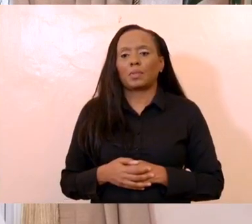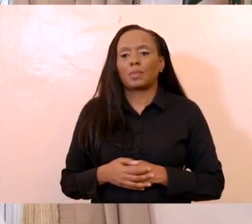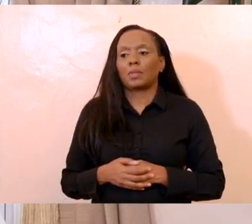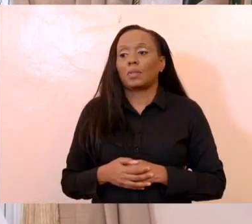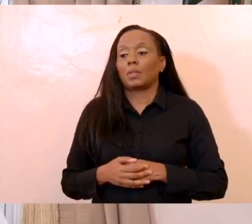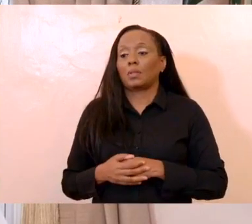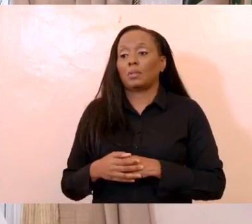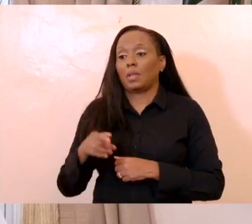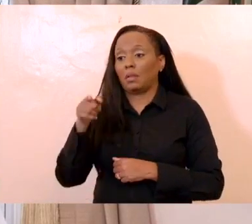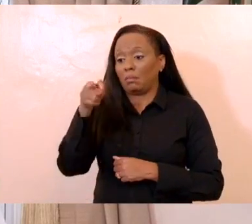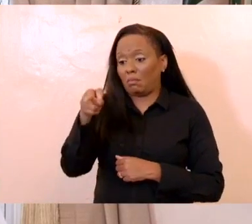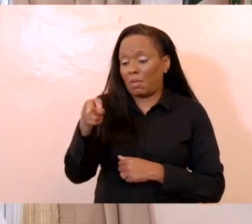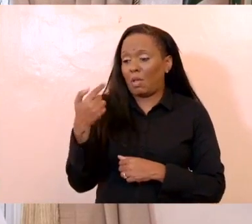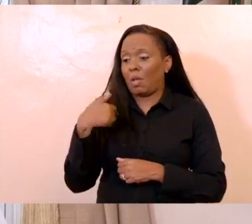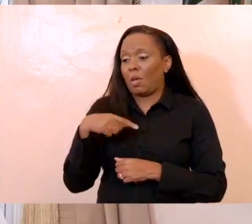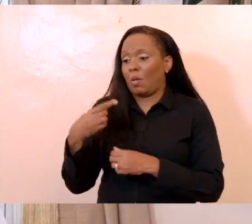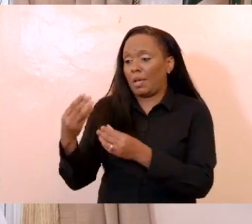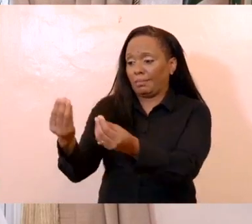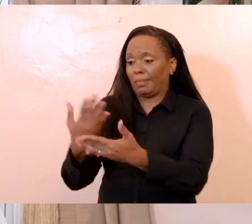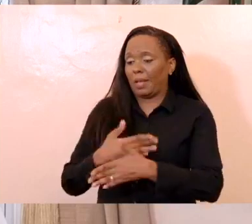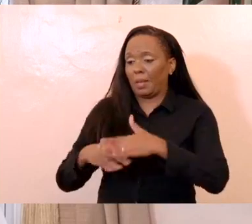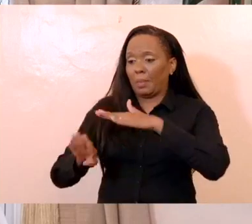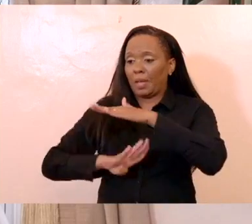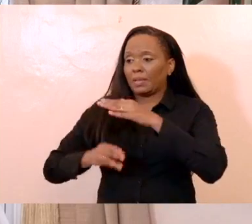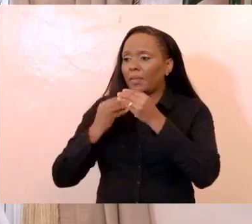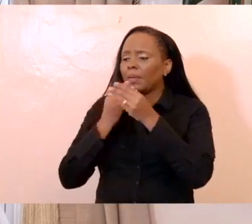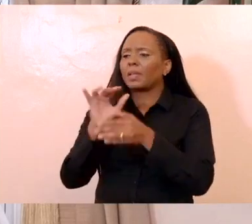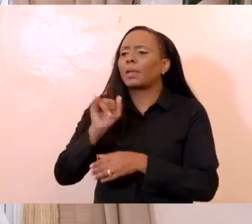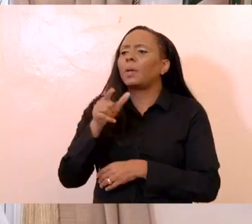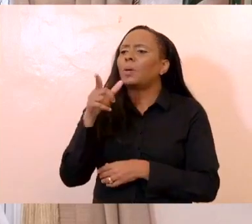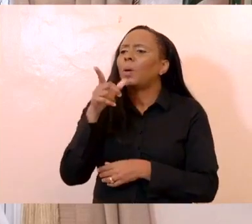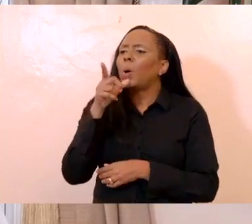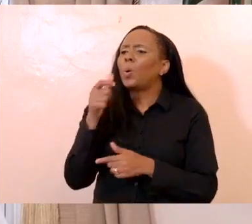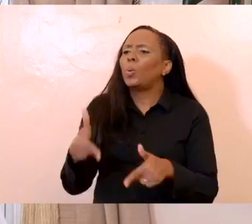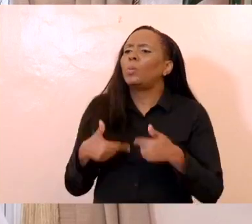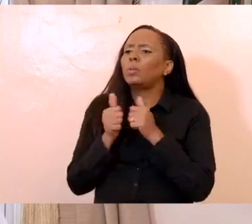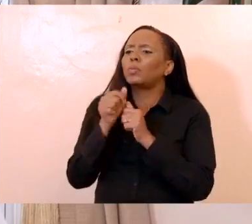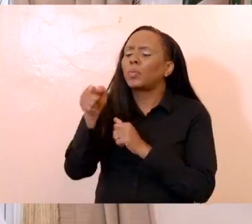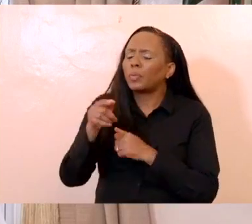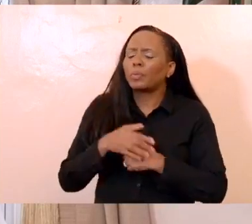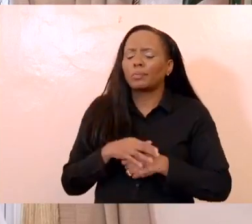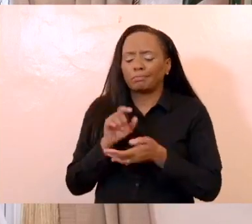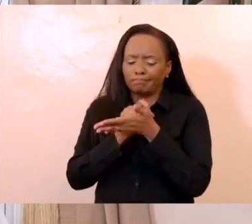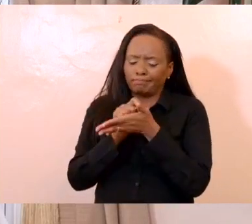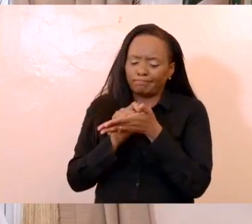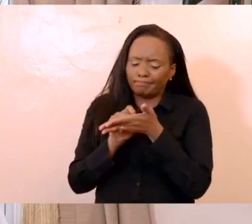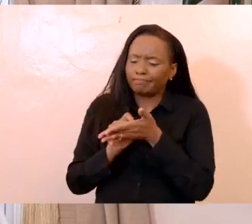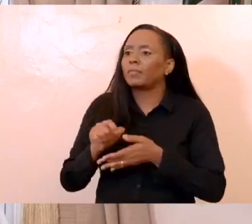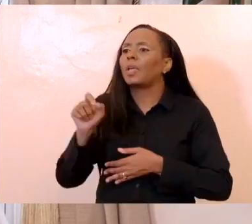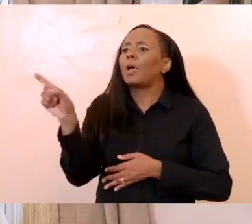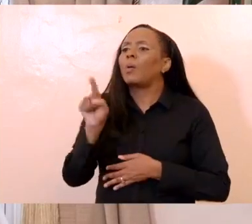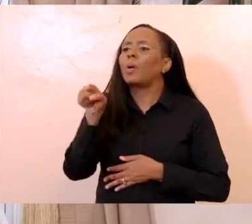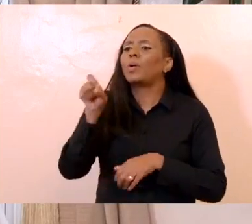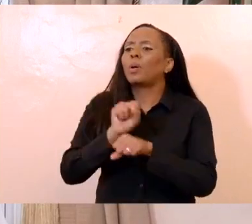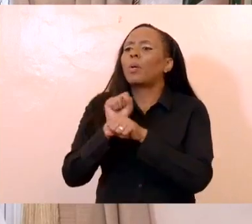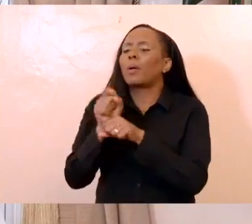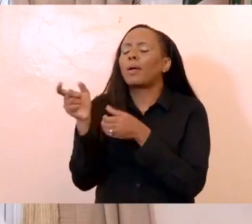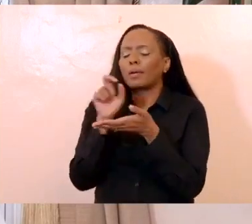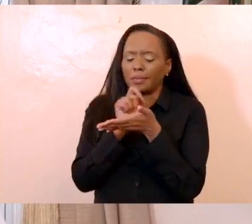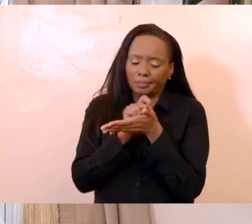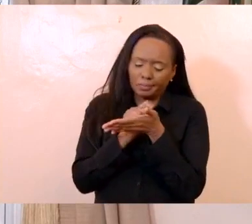is gathered. Who's in the house, where they work, phone numbers, and so